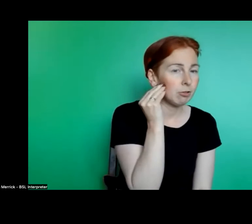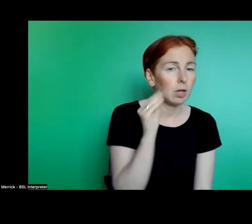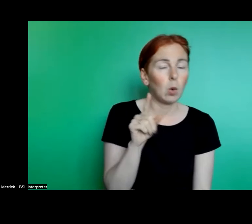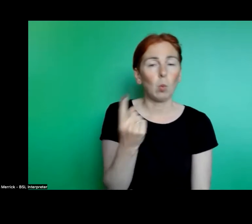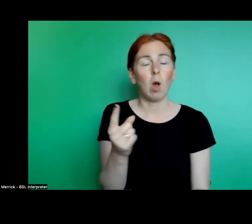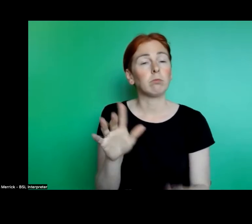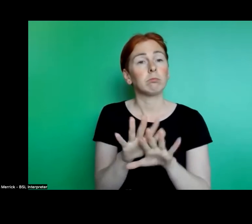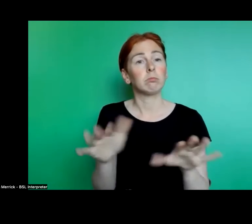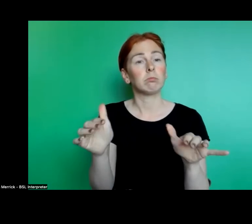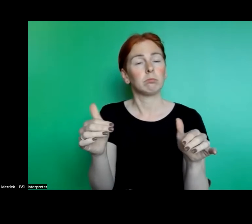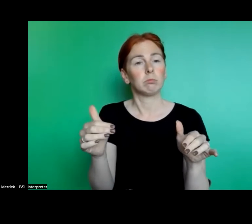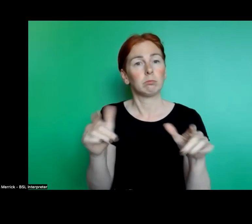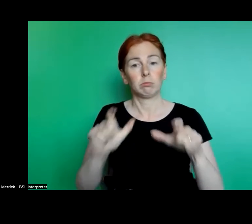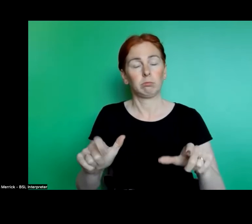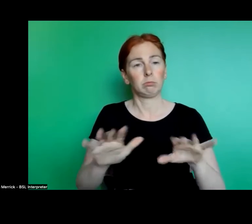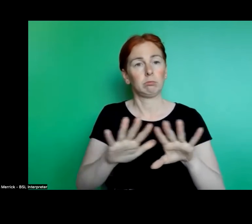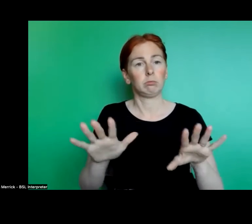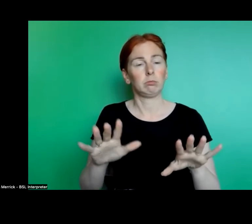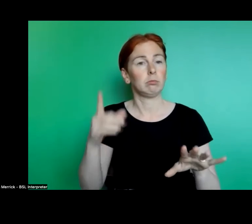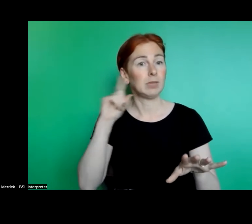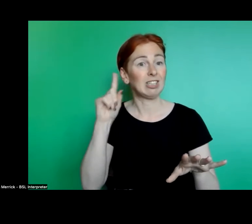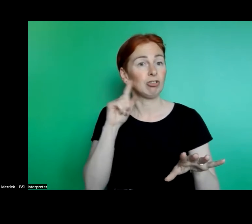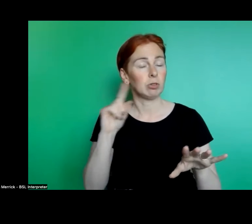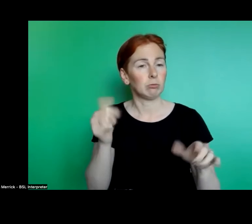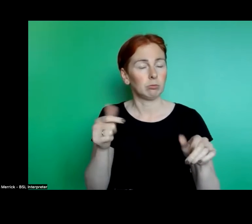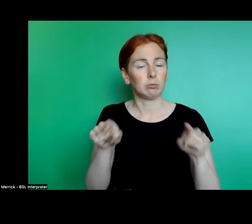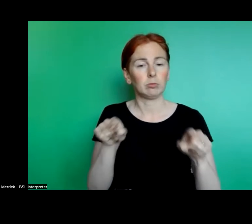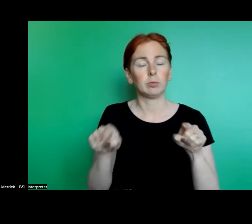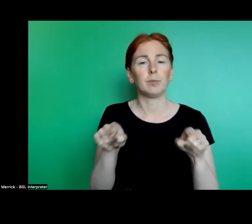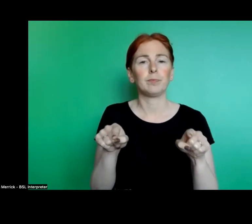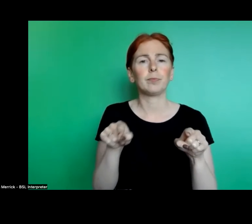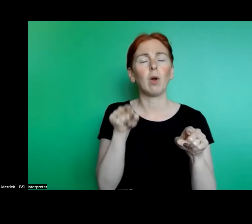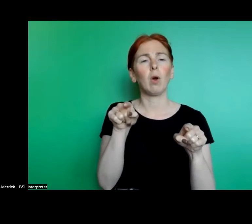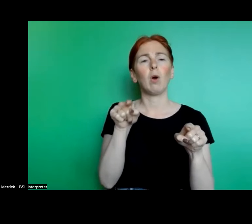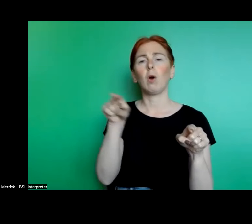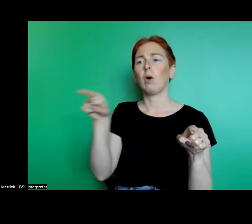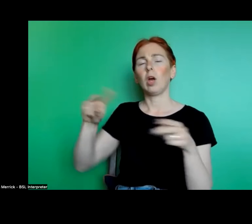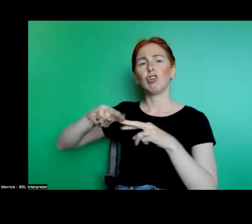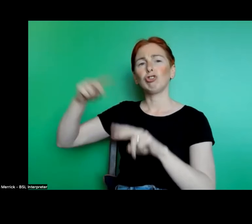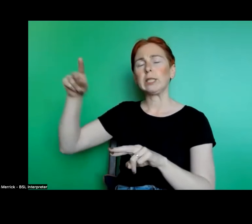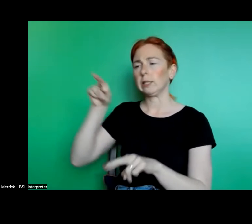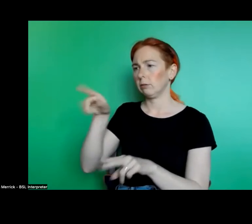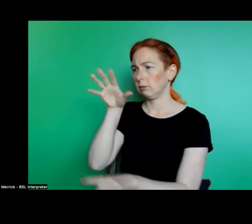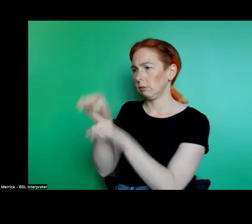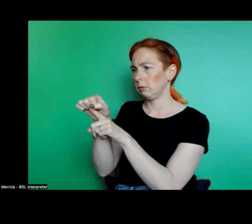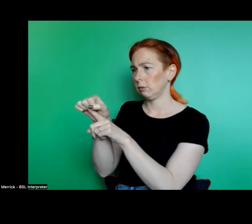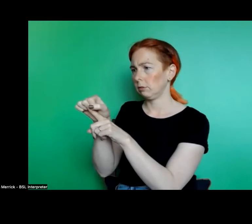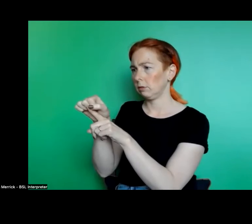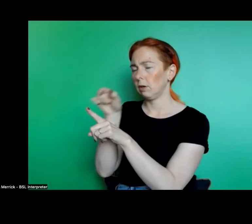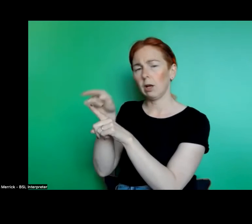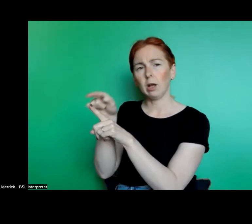other didn't in other genes that interacted with this with the changes that you see in Usher syndrome. And that actually can